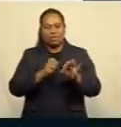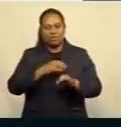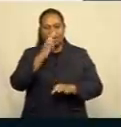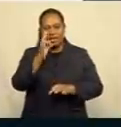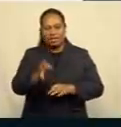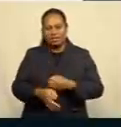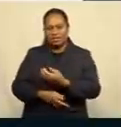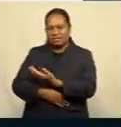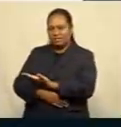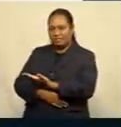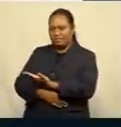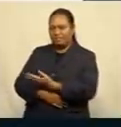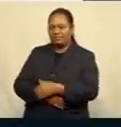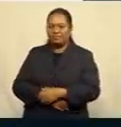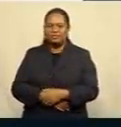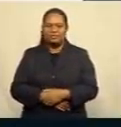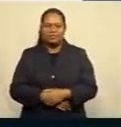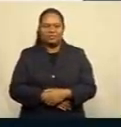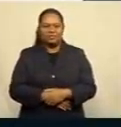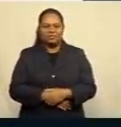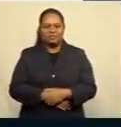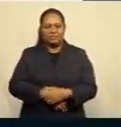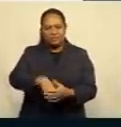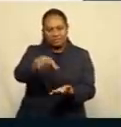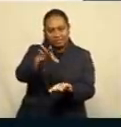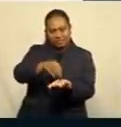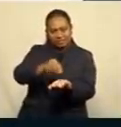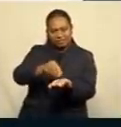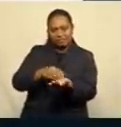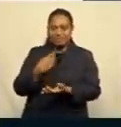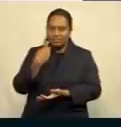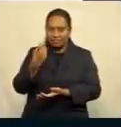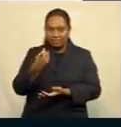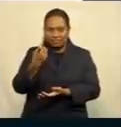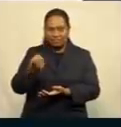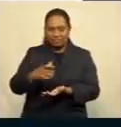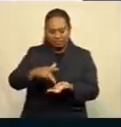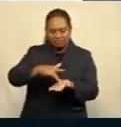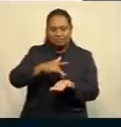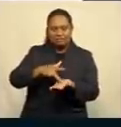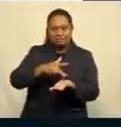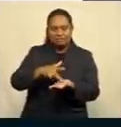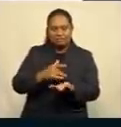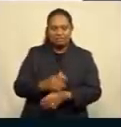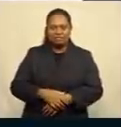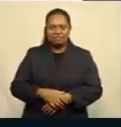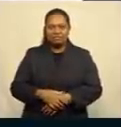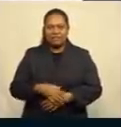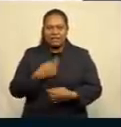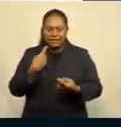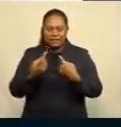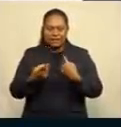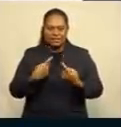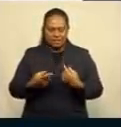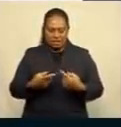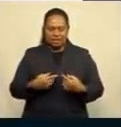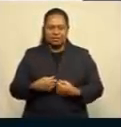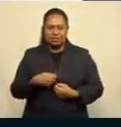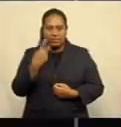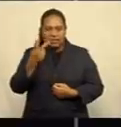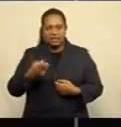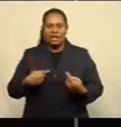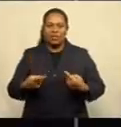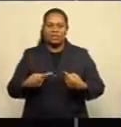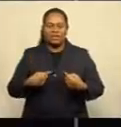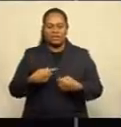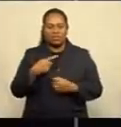week we're asking, have you downloaded the Care Fiji app? Visit our FBC website to answer. And you can send